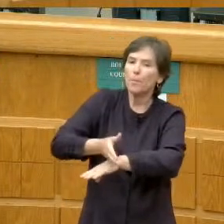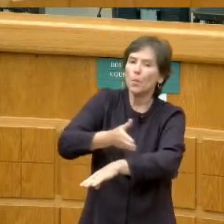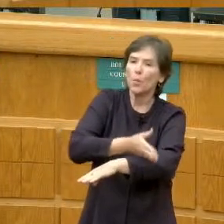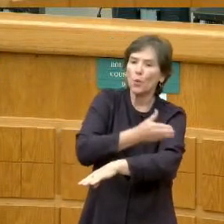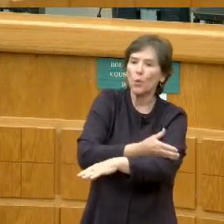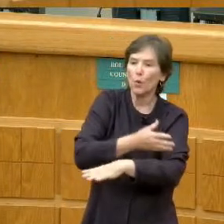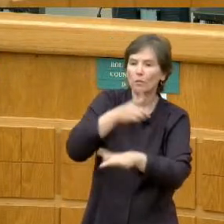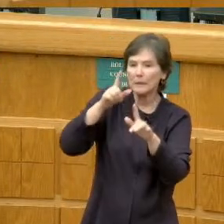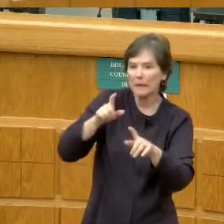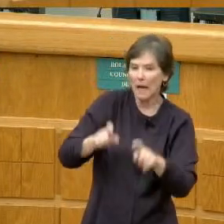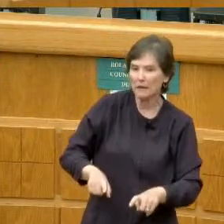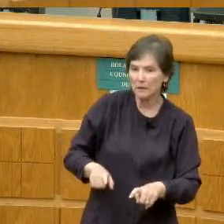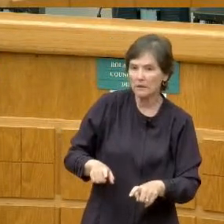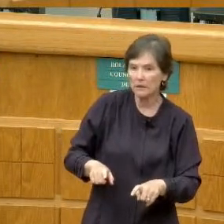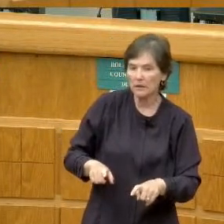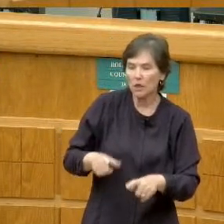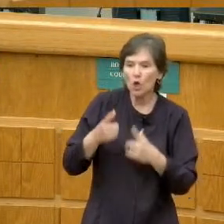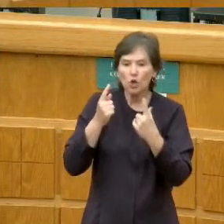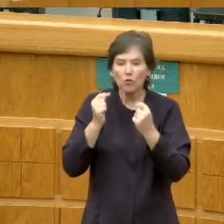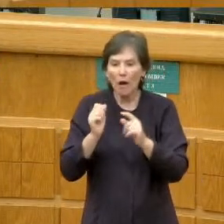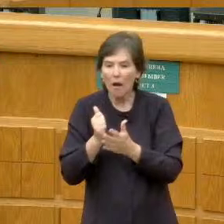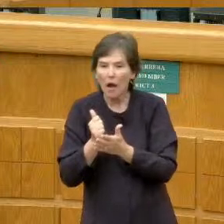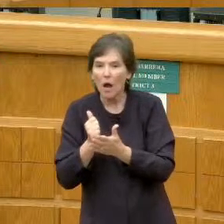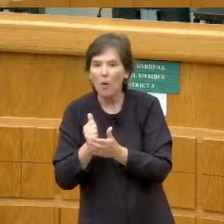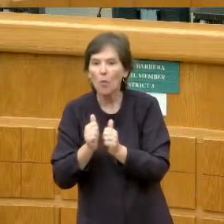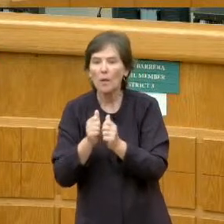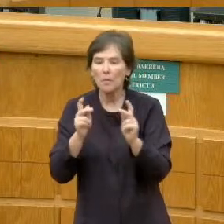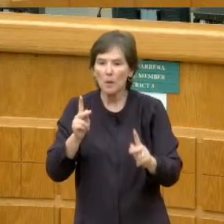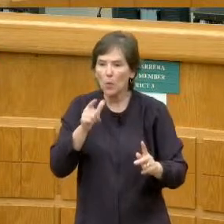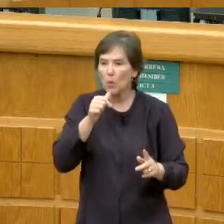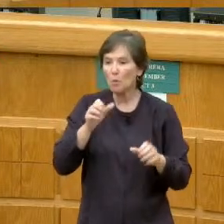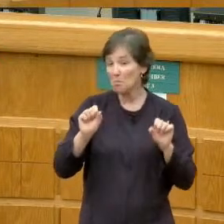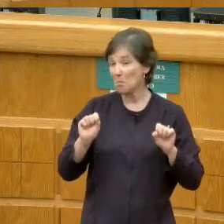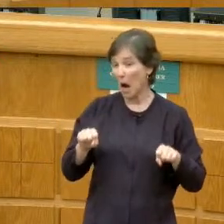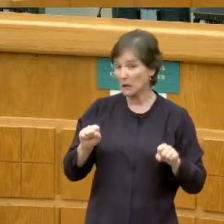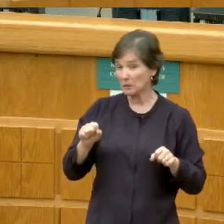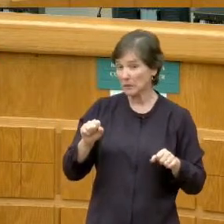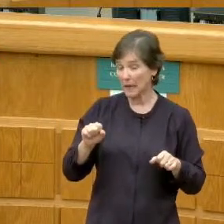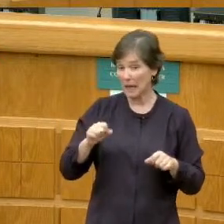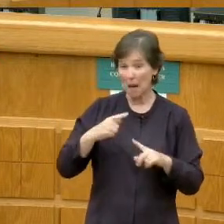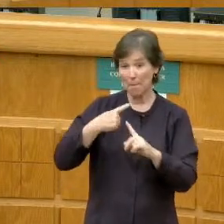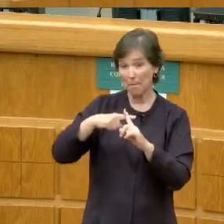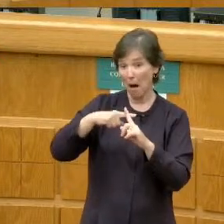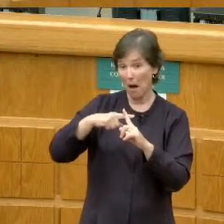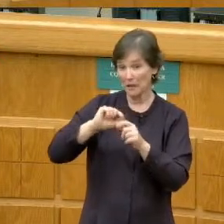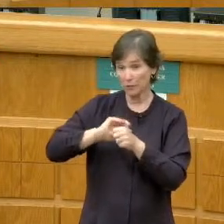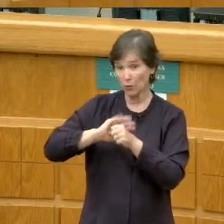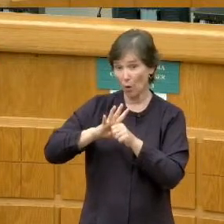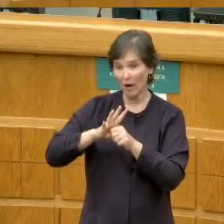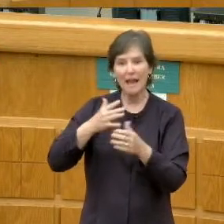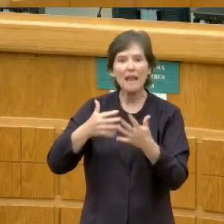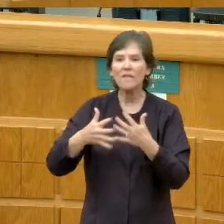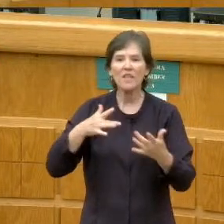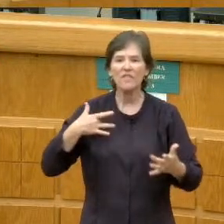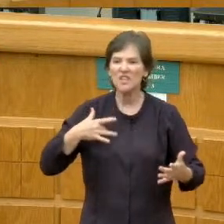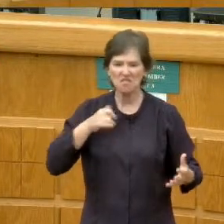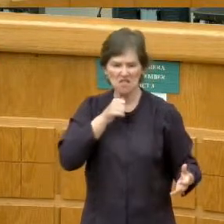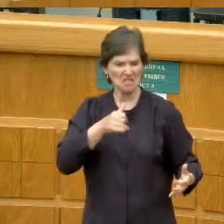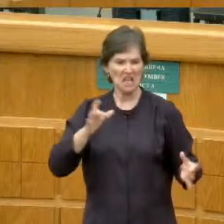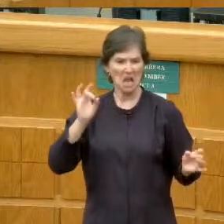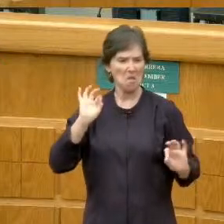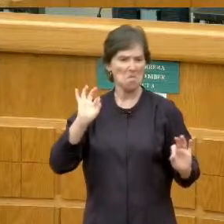even if they don't feel sick. We're working with things like temperature checks while you get tested and blood